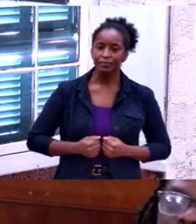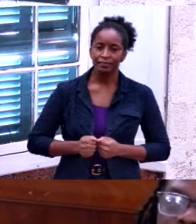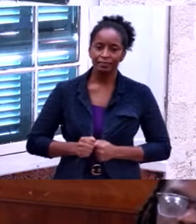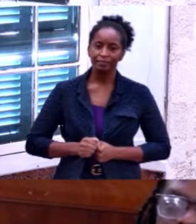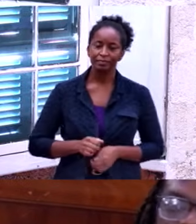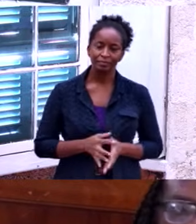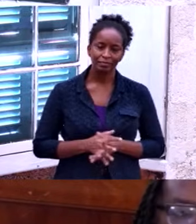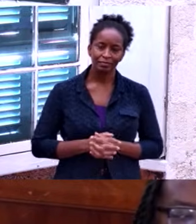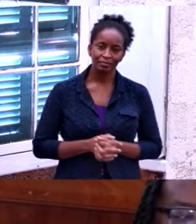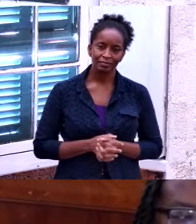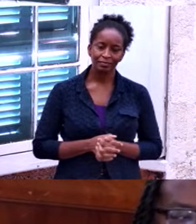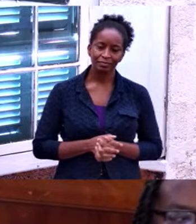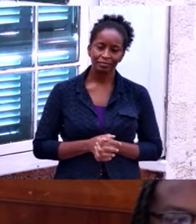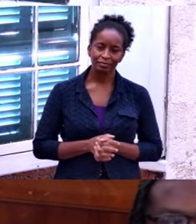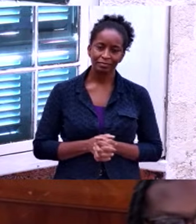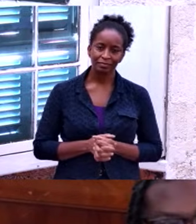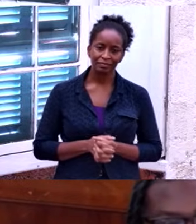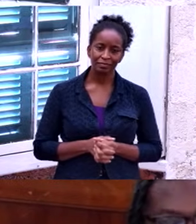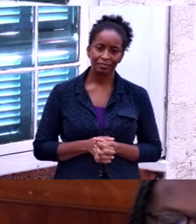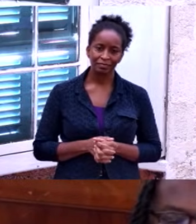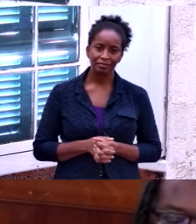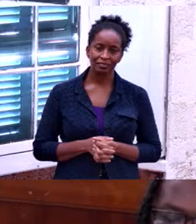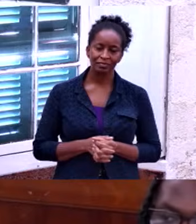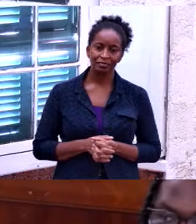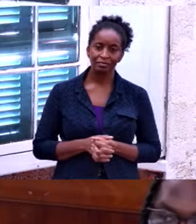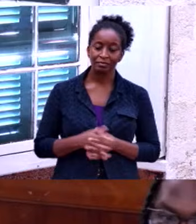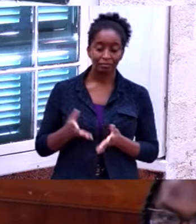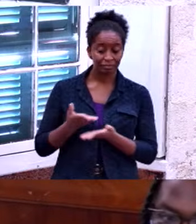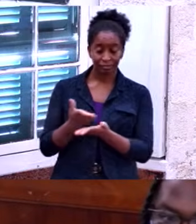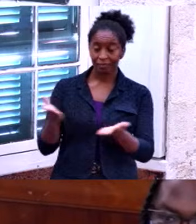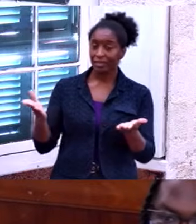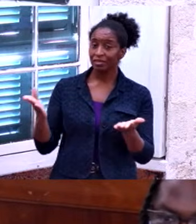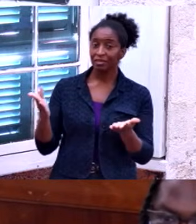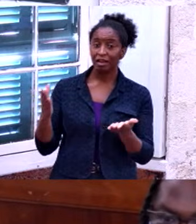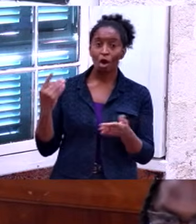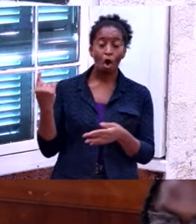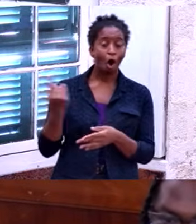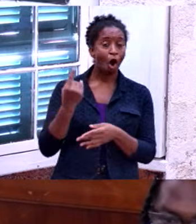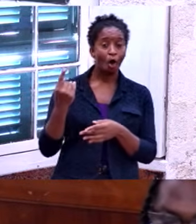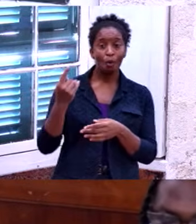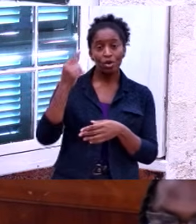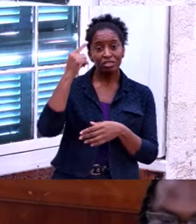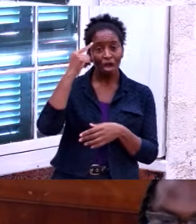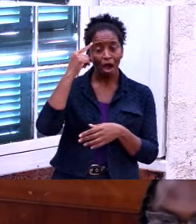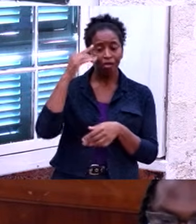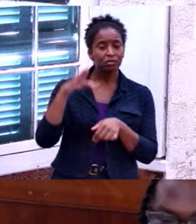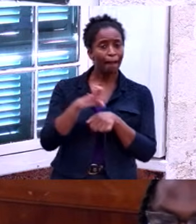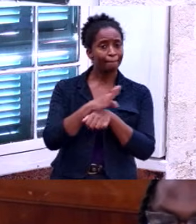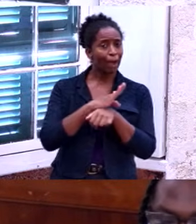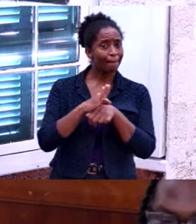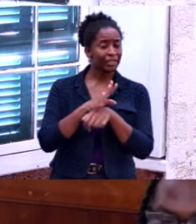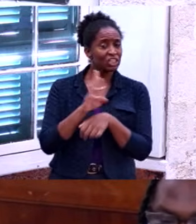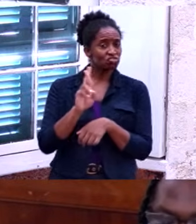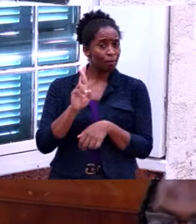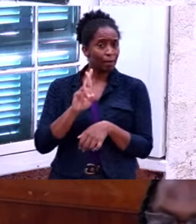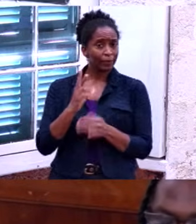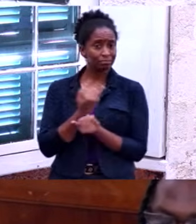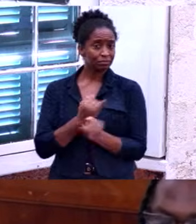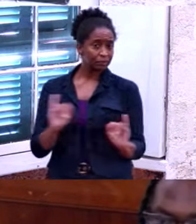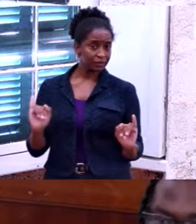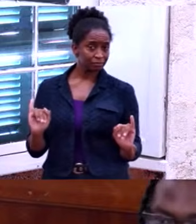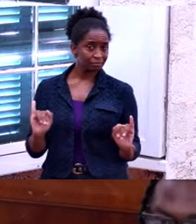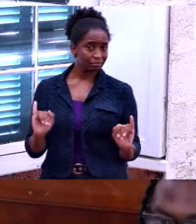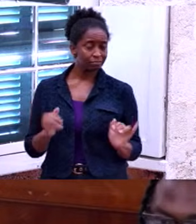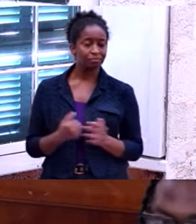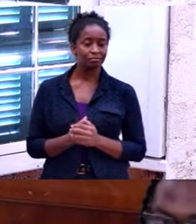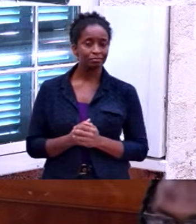consider that Barbados was anything other than an independent Republican state. But we couldn't take we could not claim